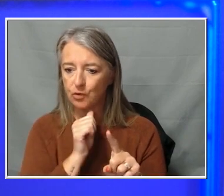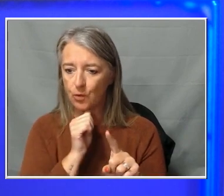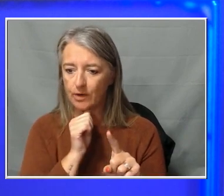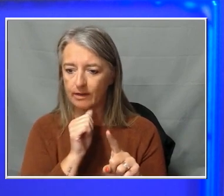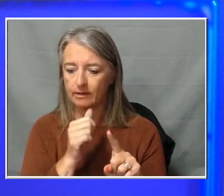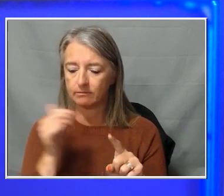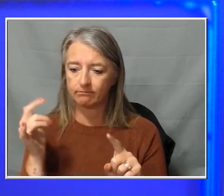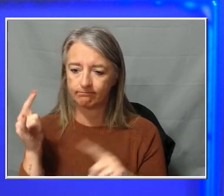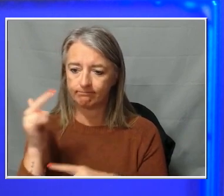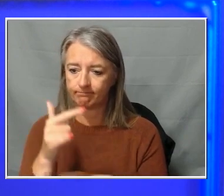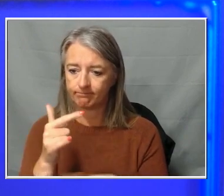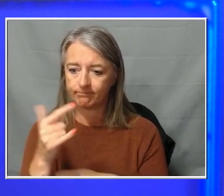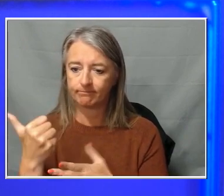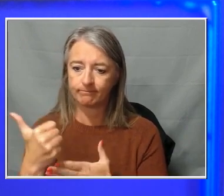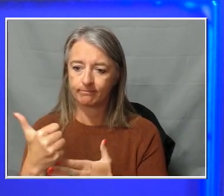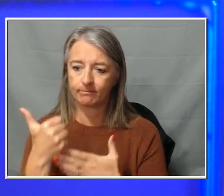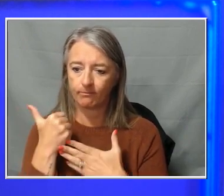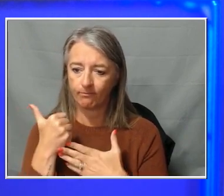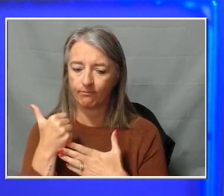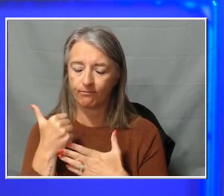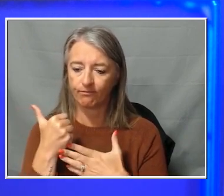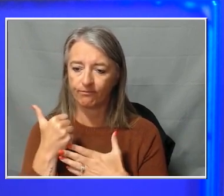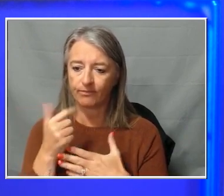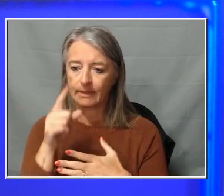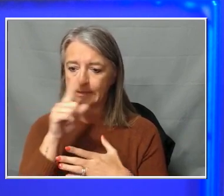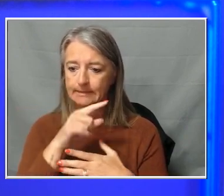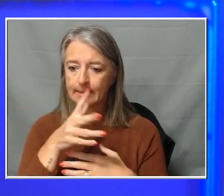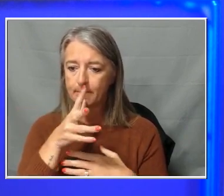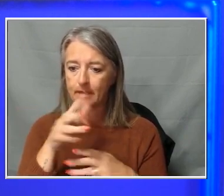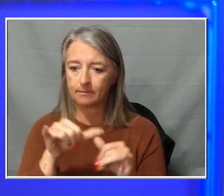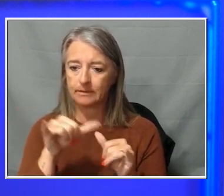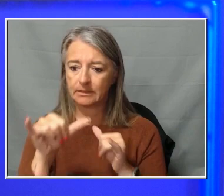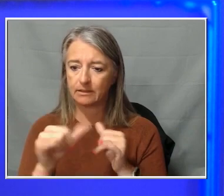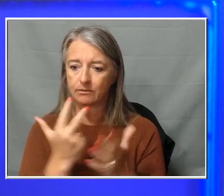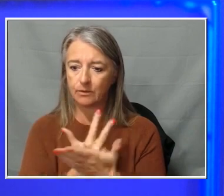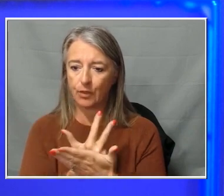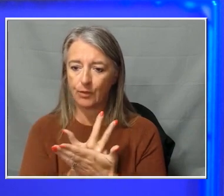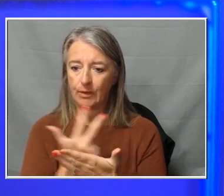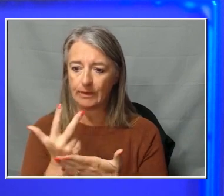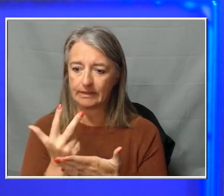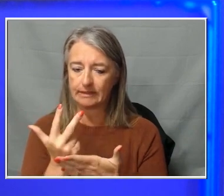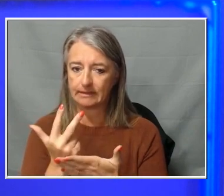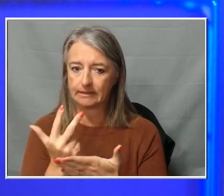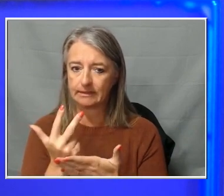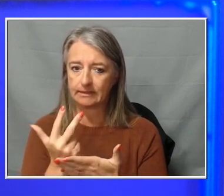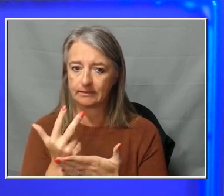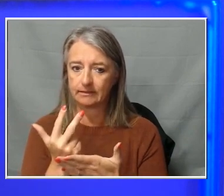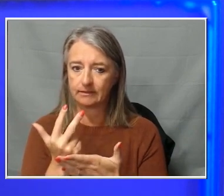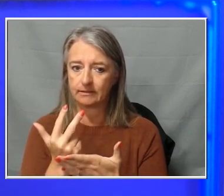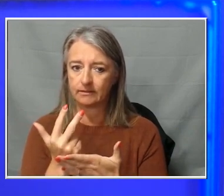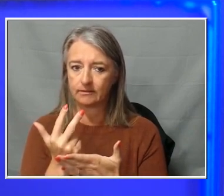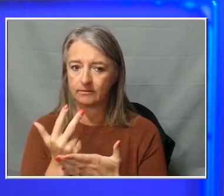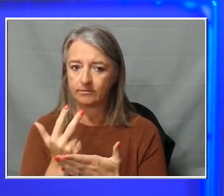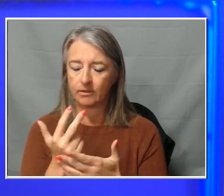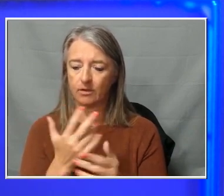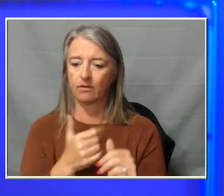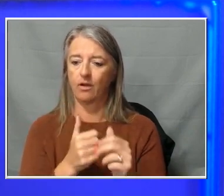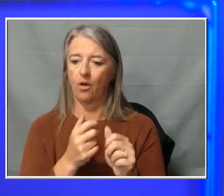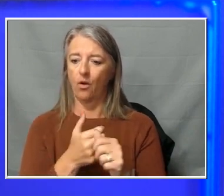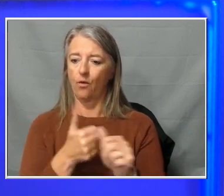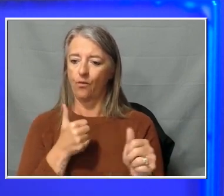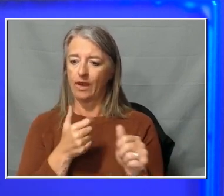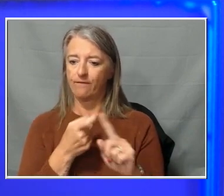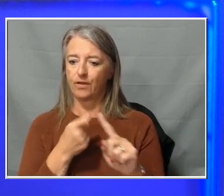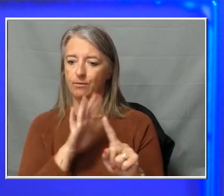and they helped. My mother, or my stepmom, stayed 3 weeks and was away from her family